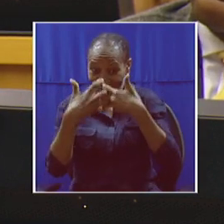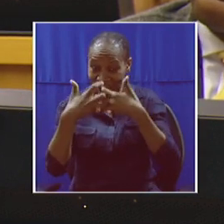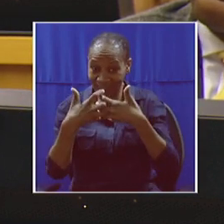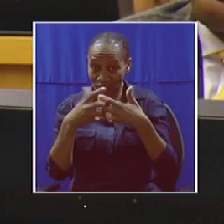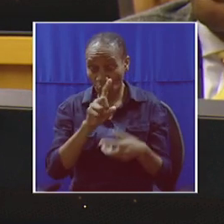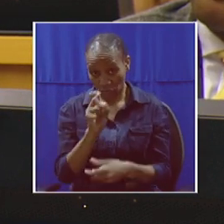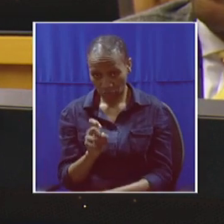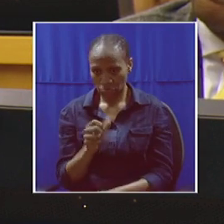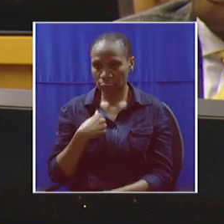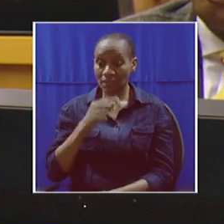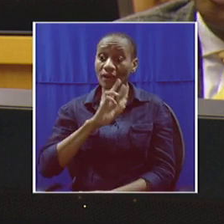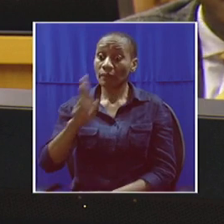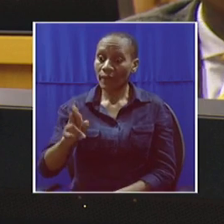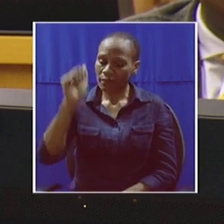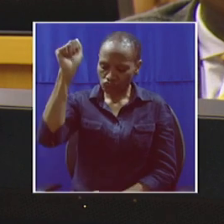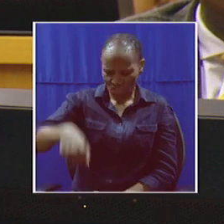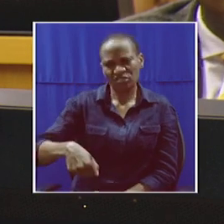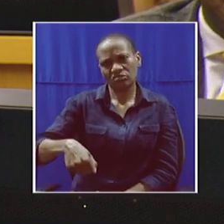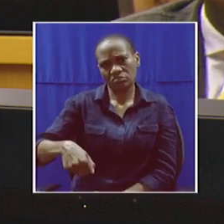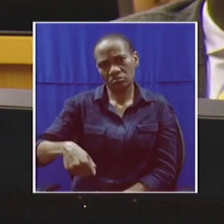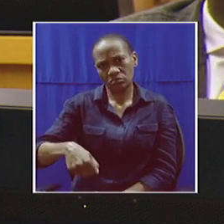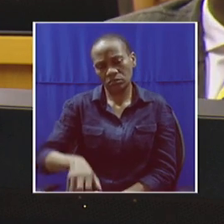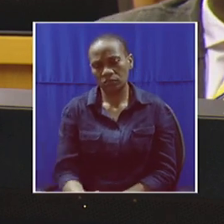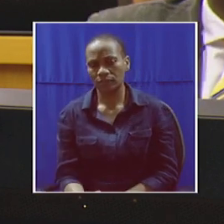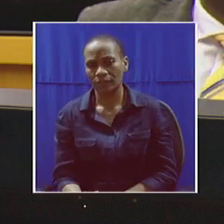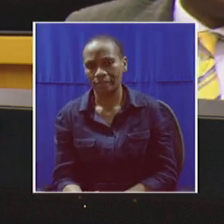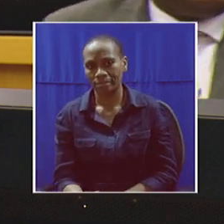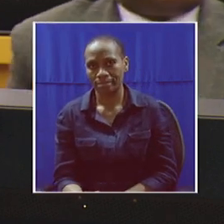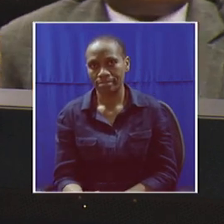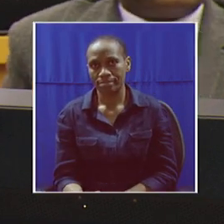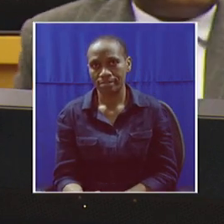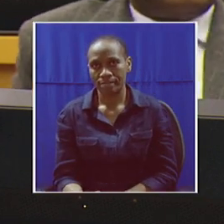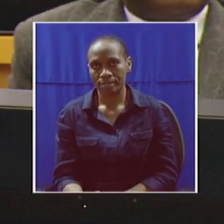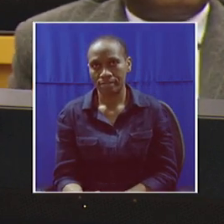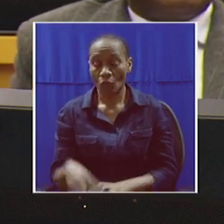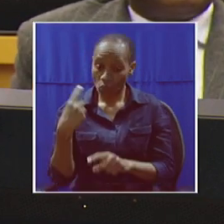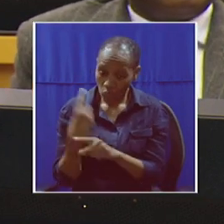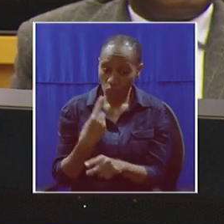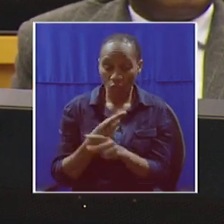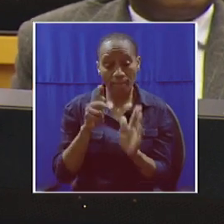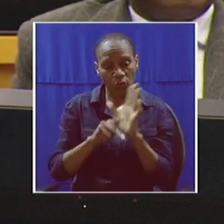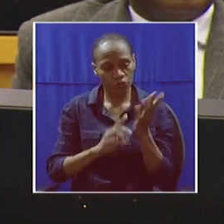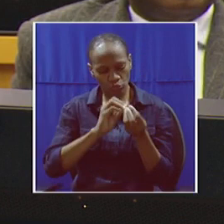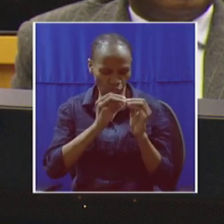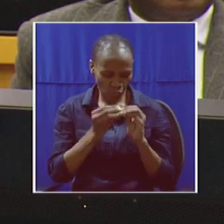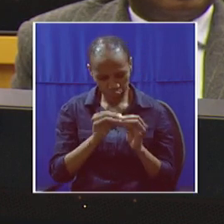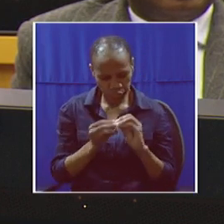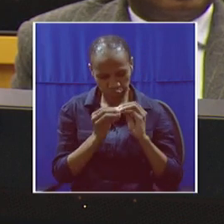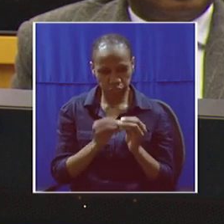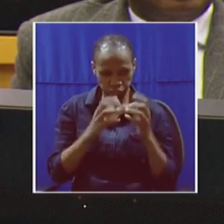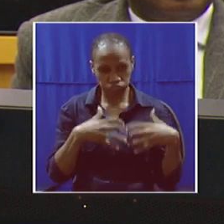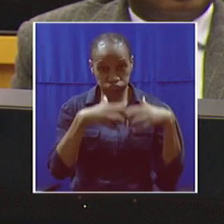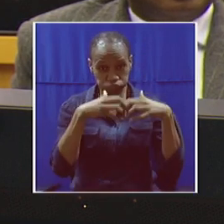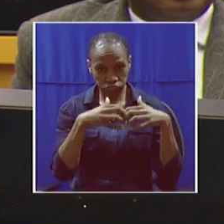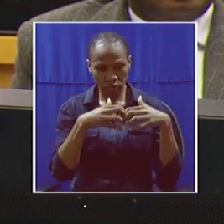yes they do uh uh every time we develop a policy we take into